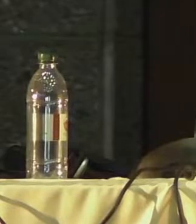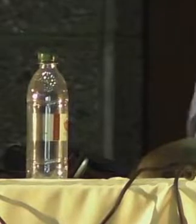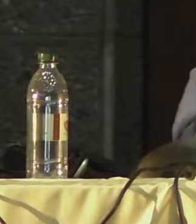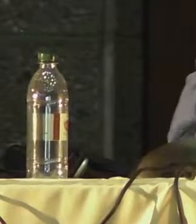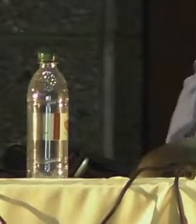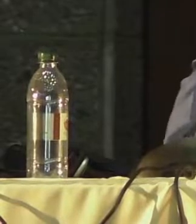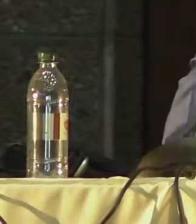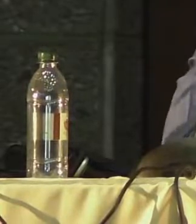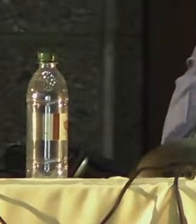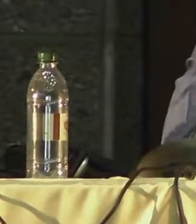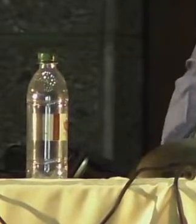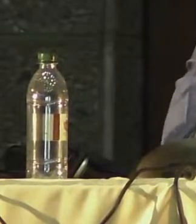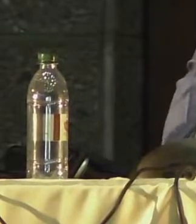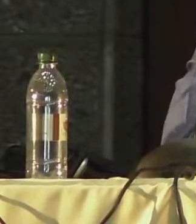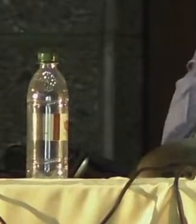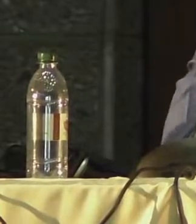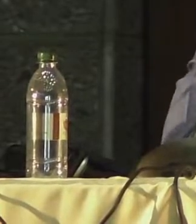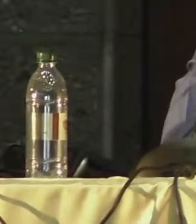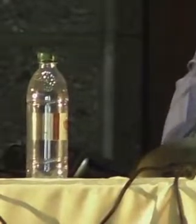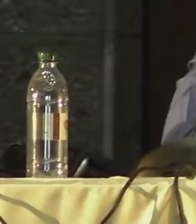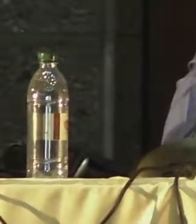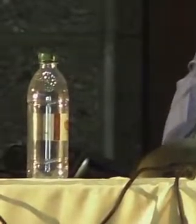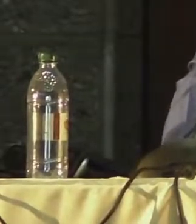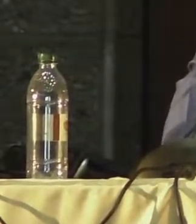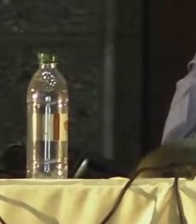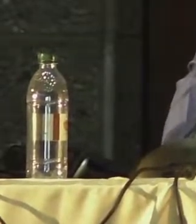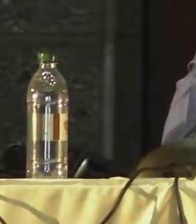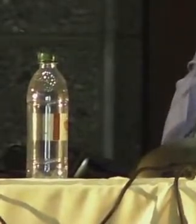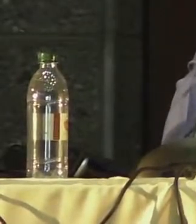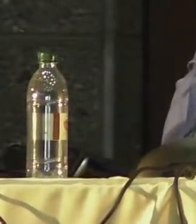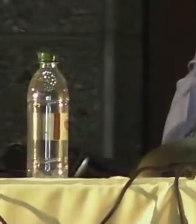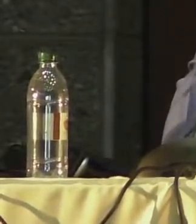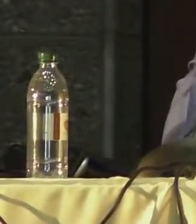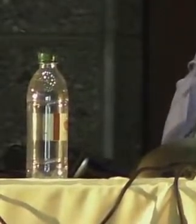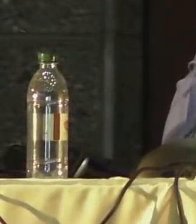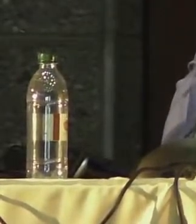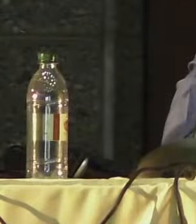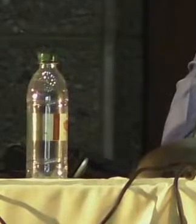billion to 1.8 billion, of which there was a decrease of